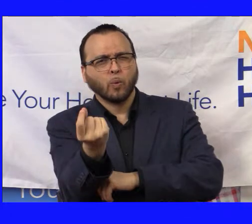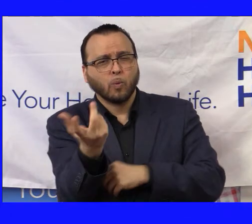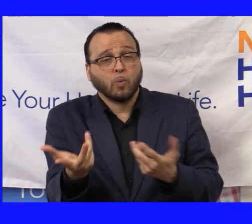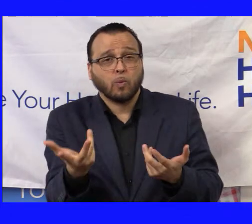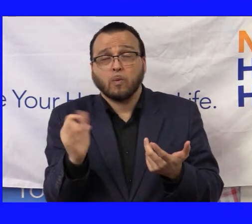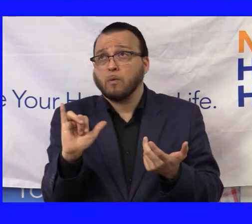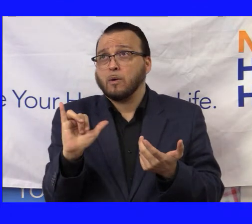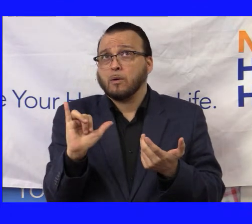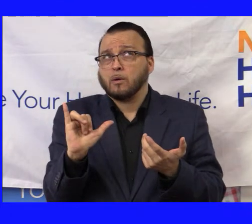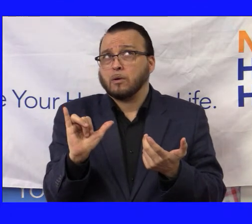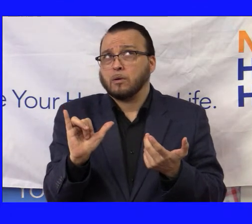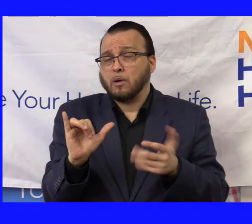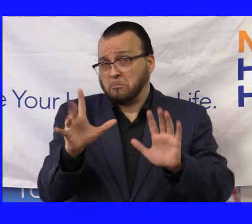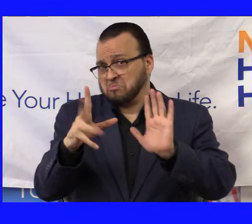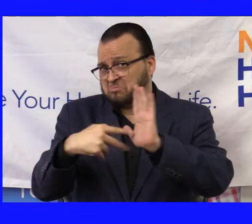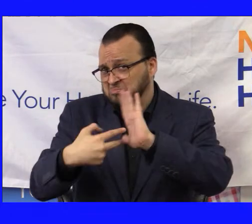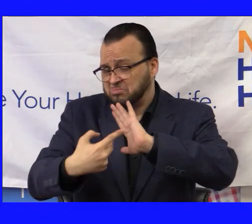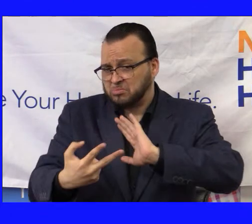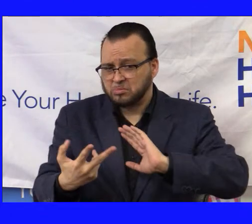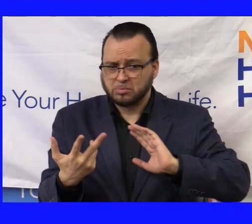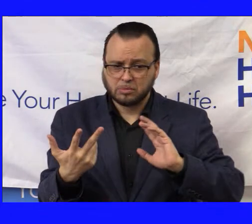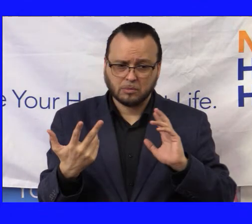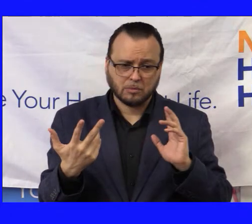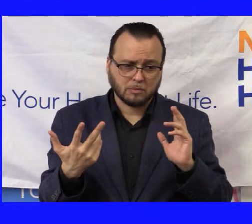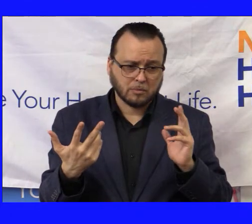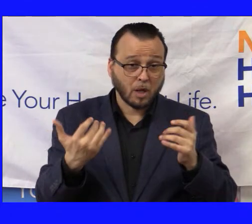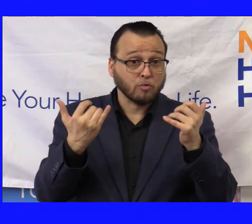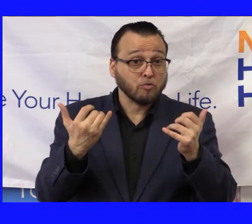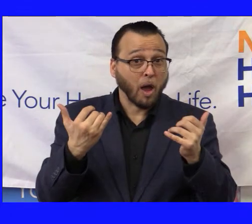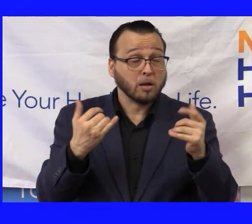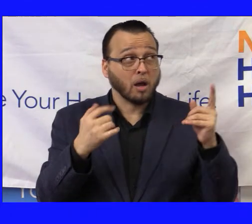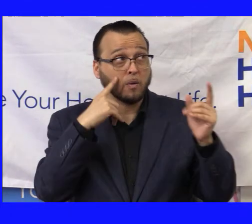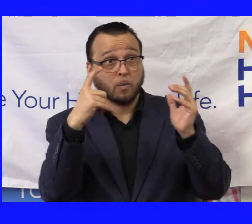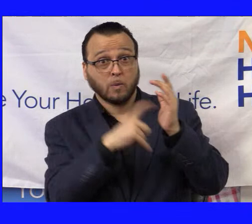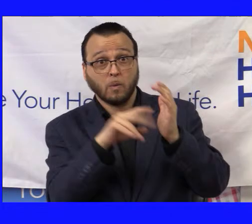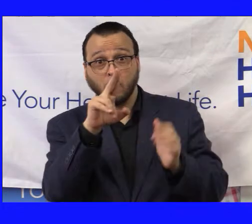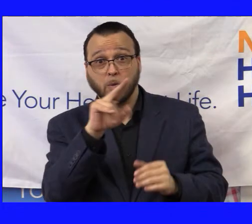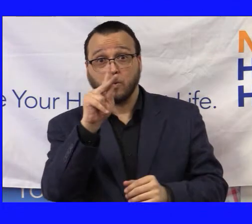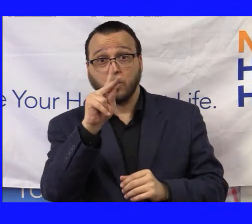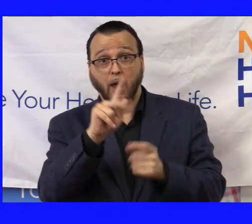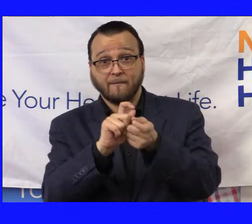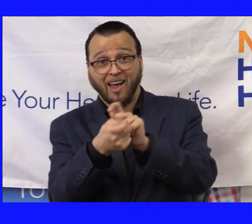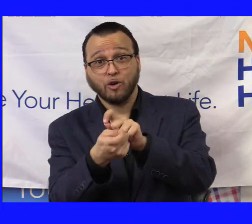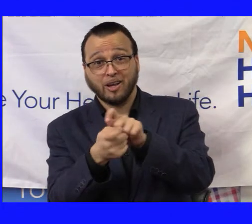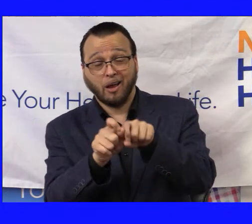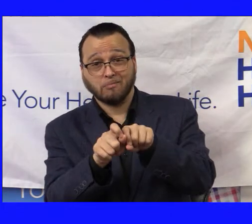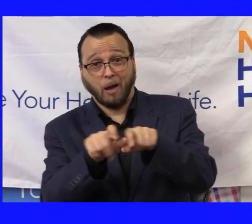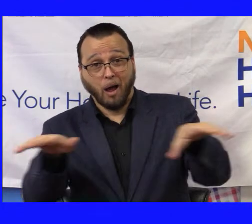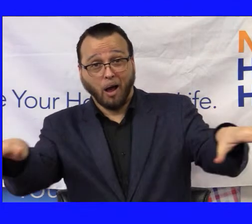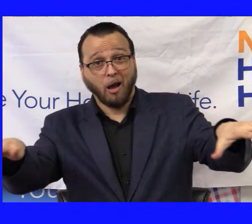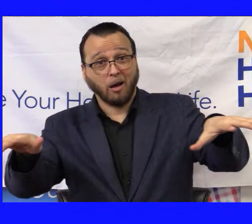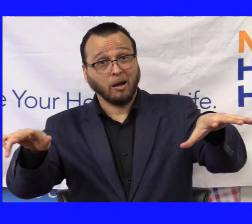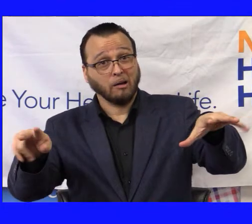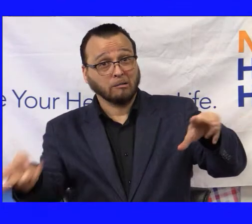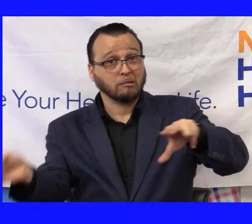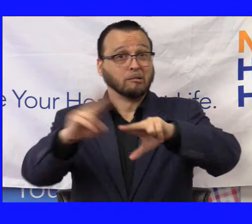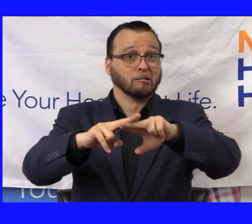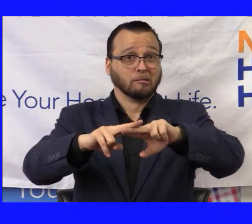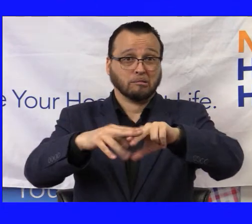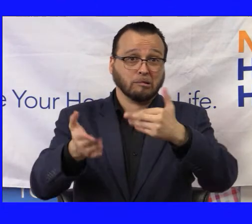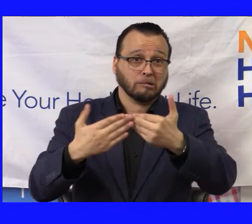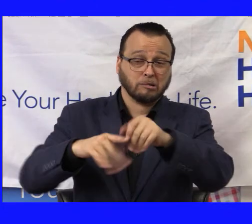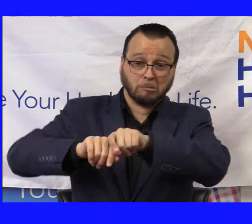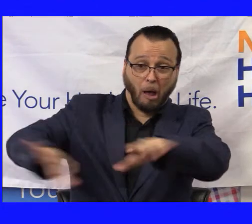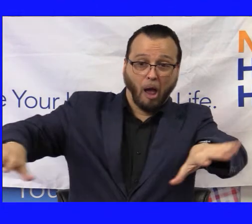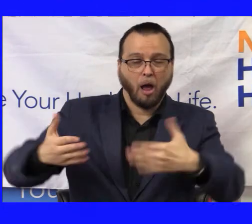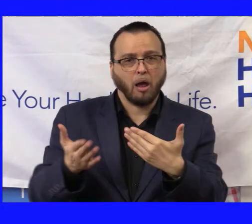guess, apparently, perhaps the UK variant has greater transmissibility and virulence. Does that have any